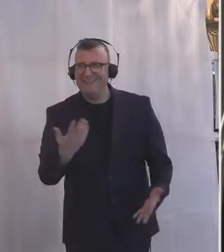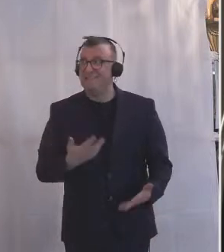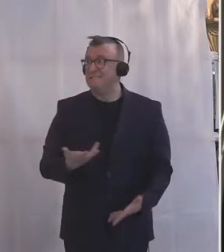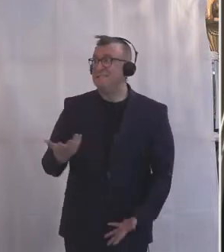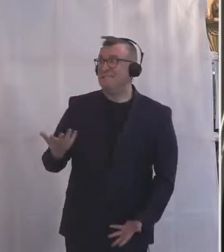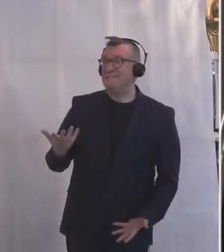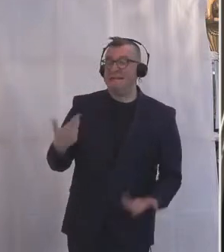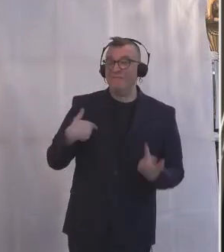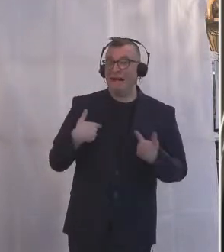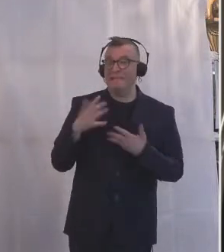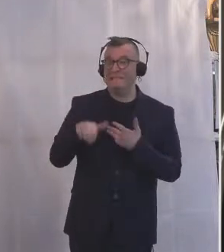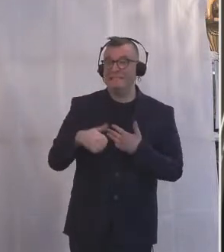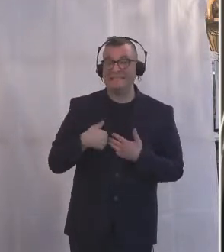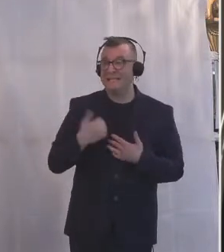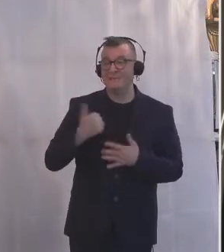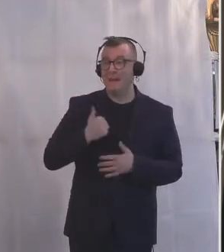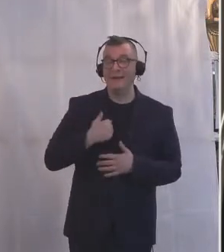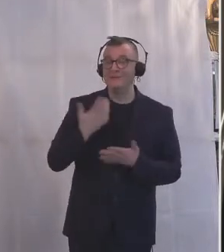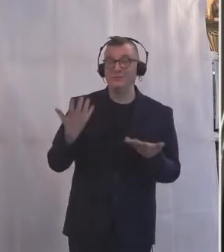like, I'm rubbish.